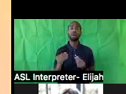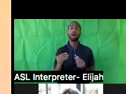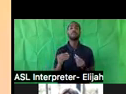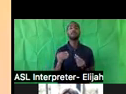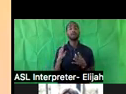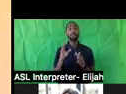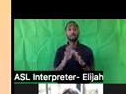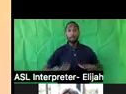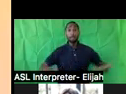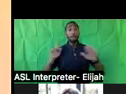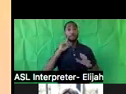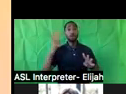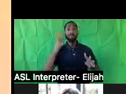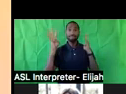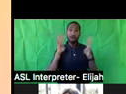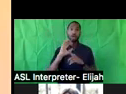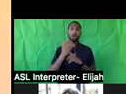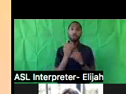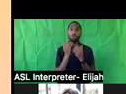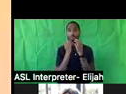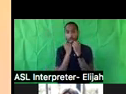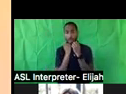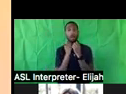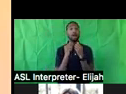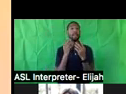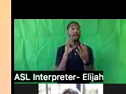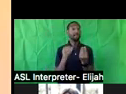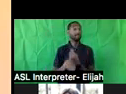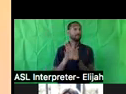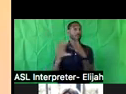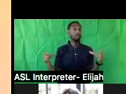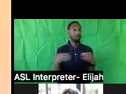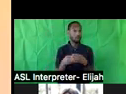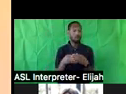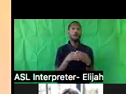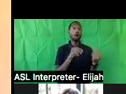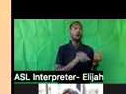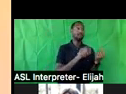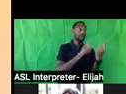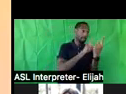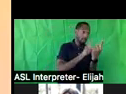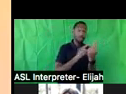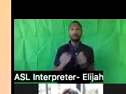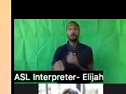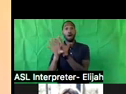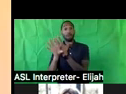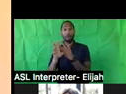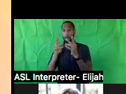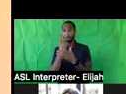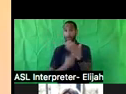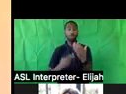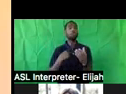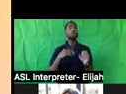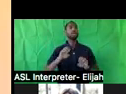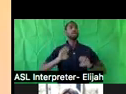dreaming and designing liberatory cultures of care. Through virtual gatherings and online and offline togetherness, we experiment with how